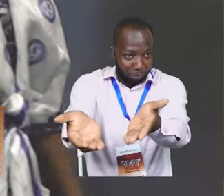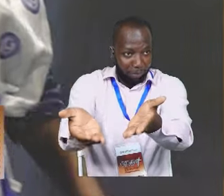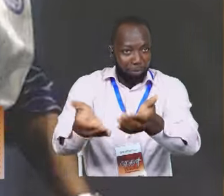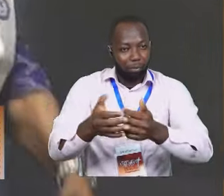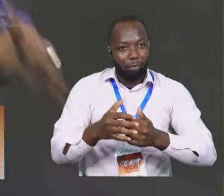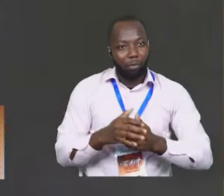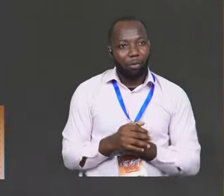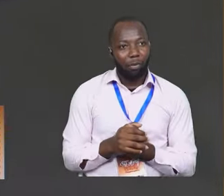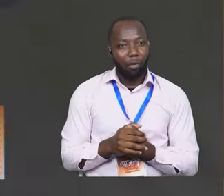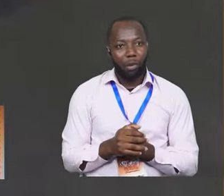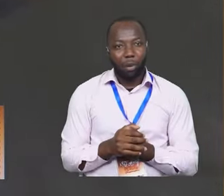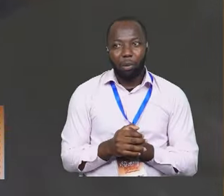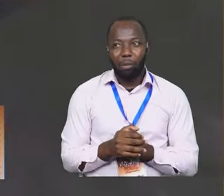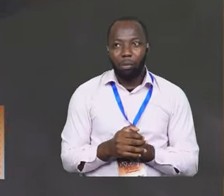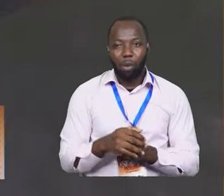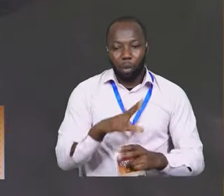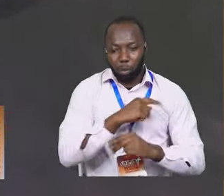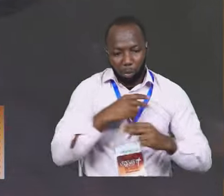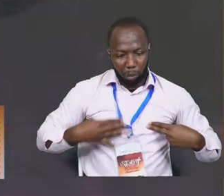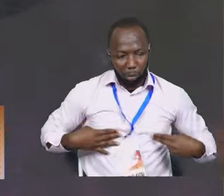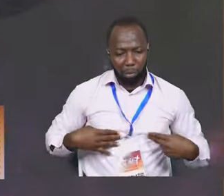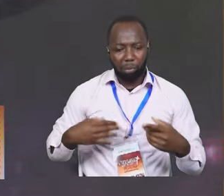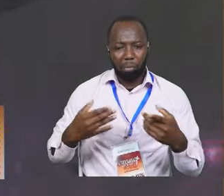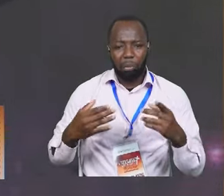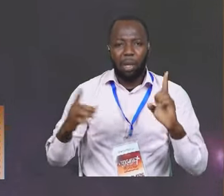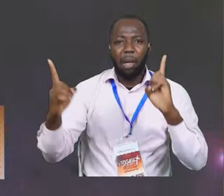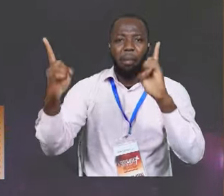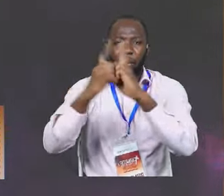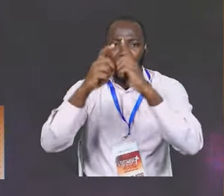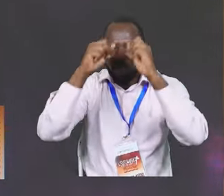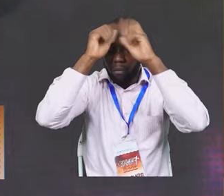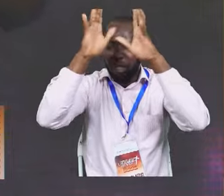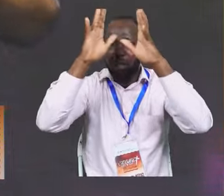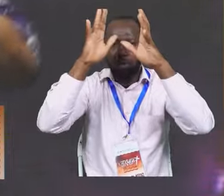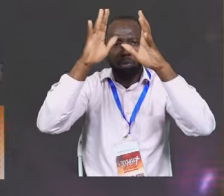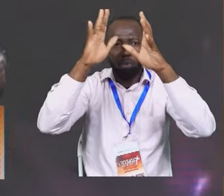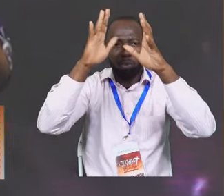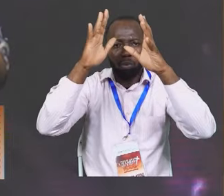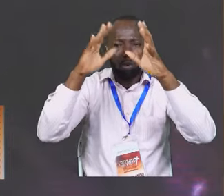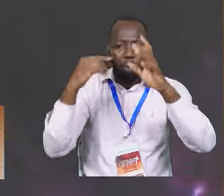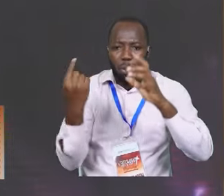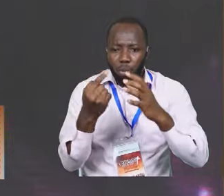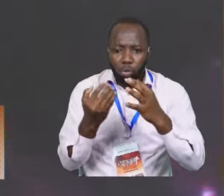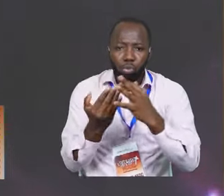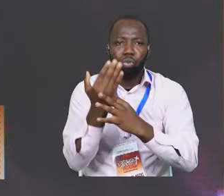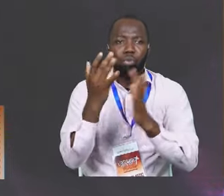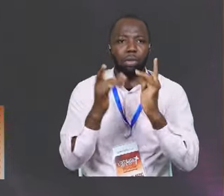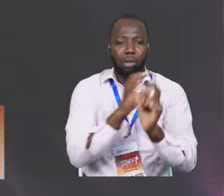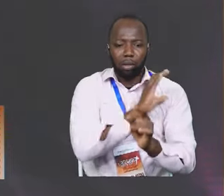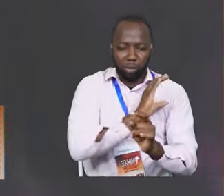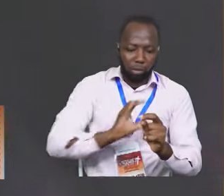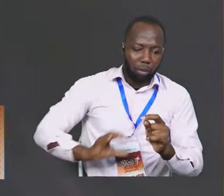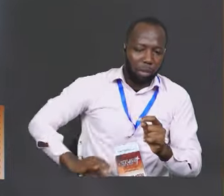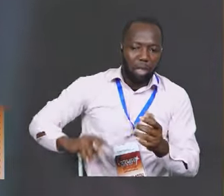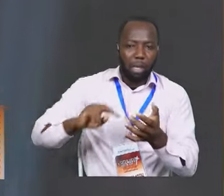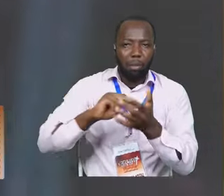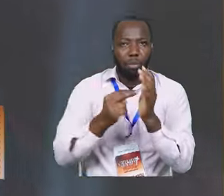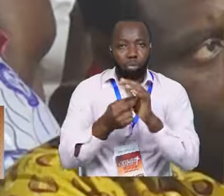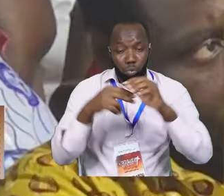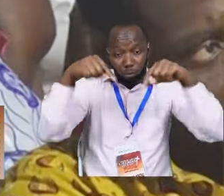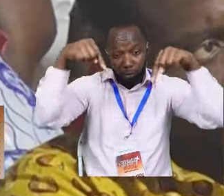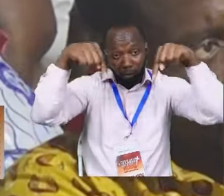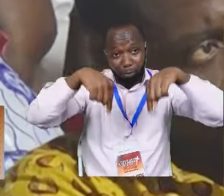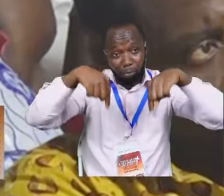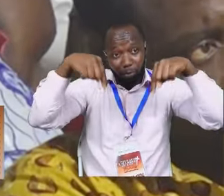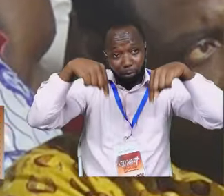life. No one comes to the Father except through Him. And